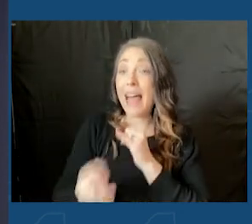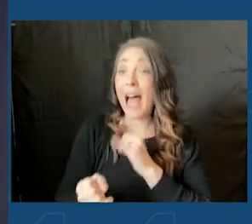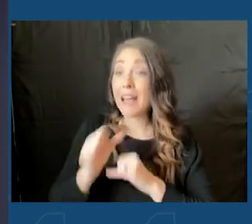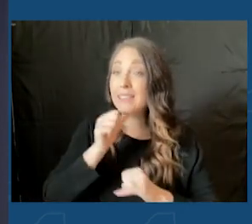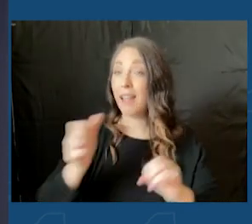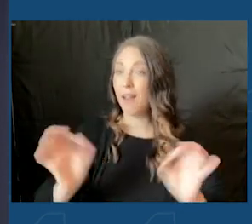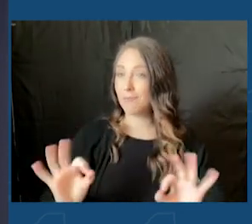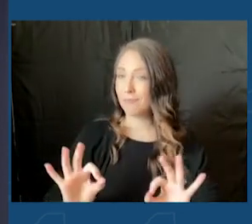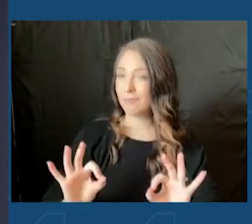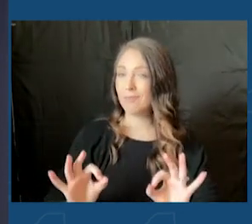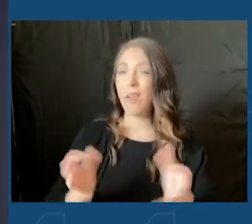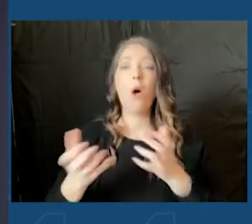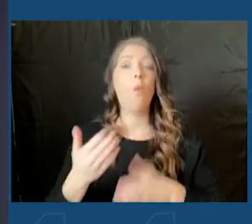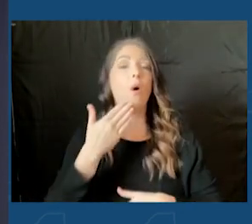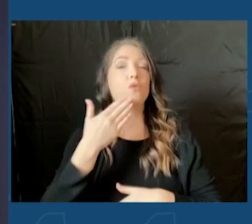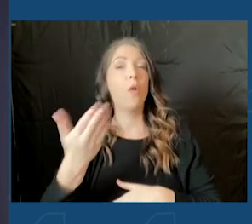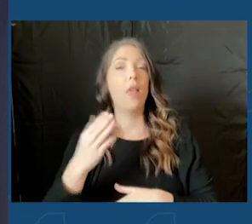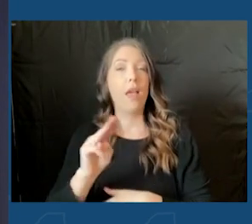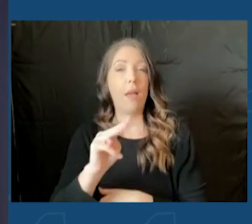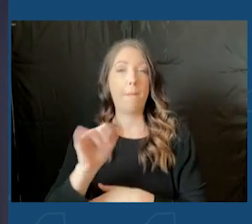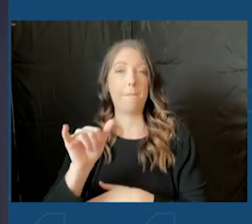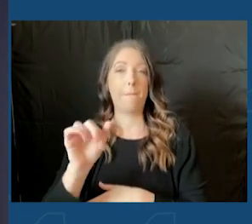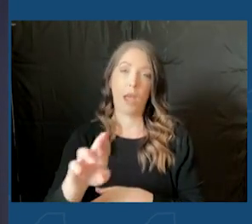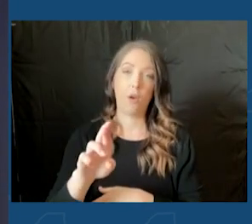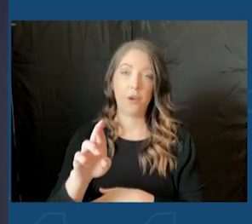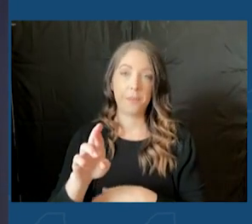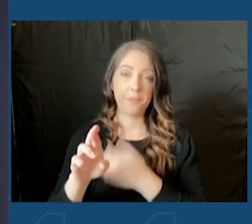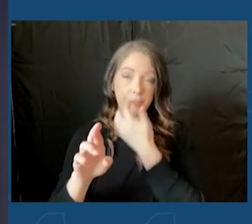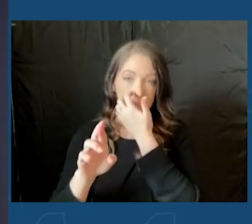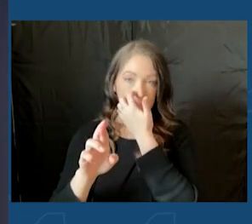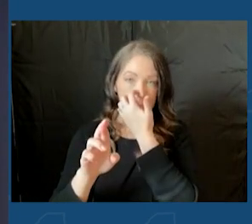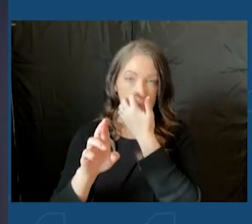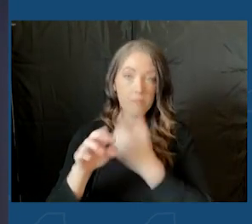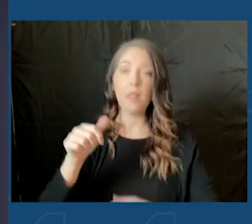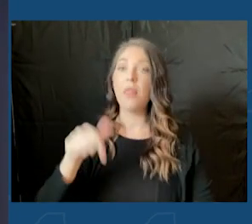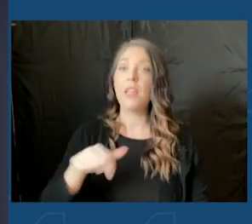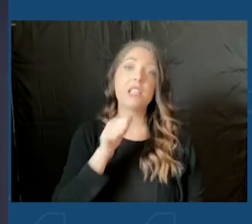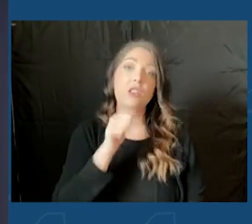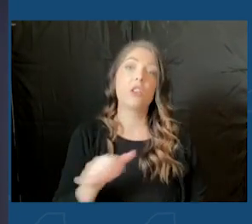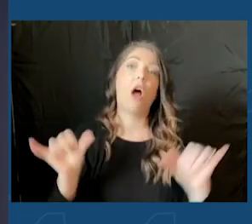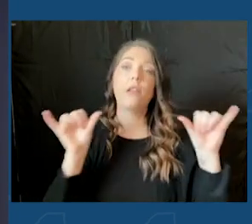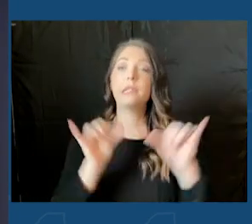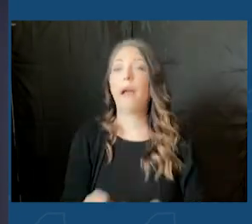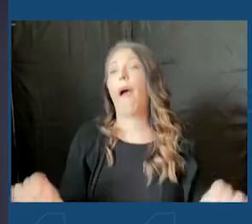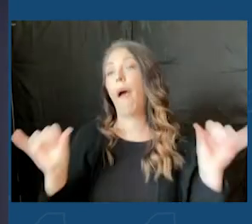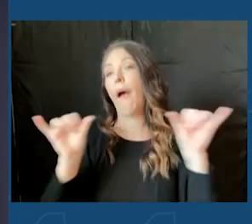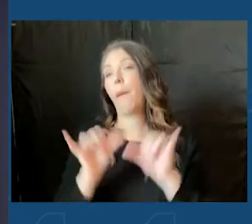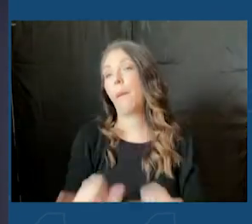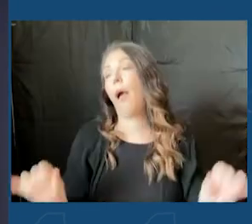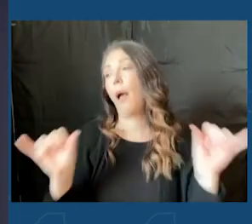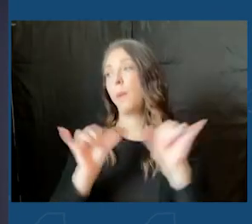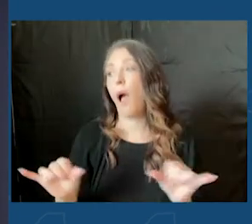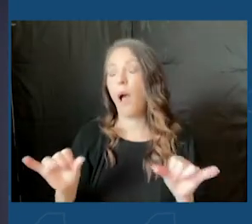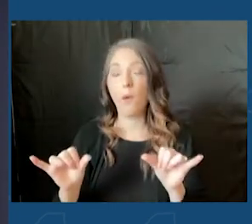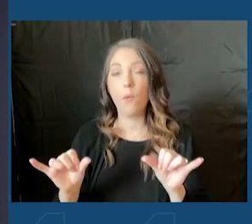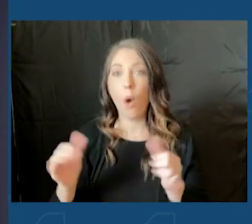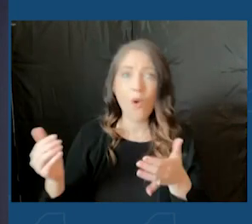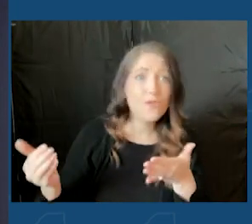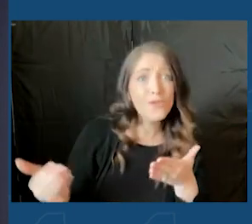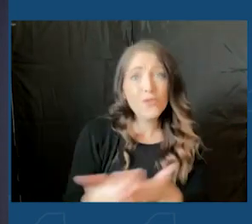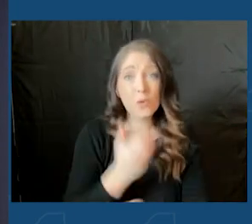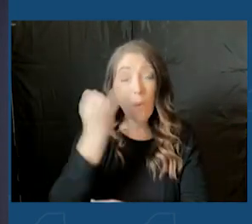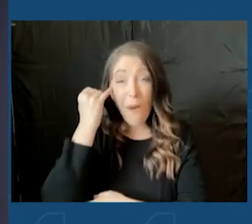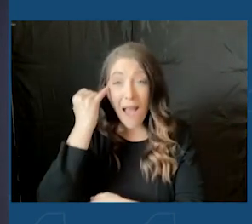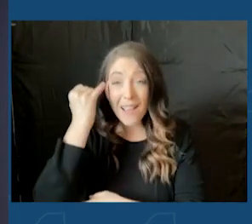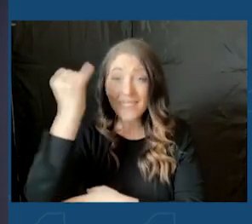mayor, because this is not doing things the same old way. These are new ideas. These are things